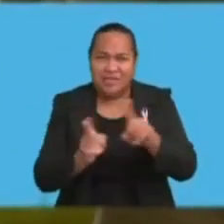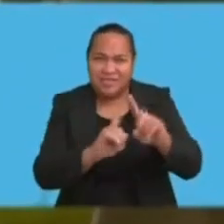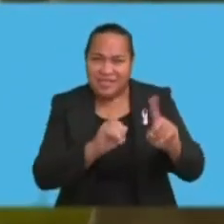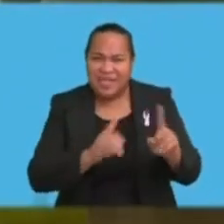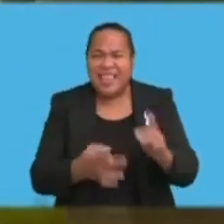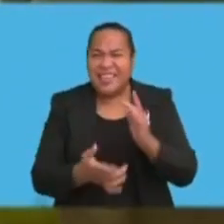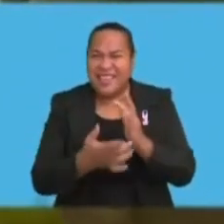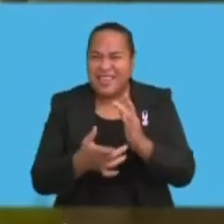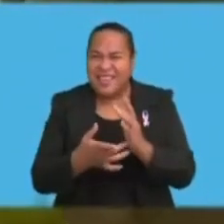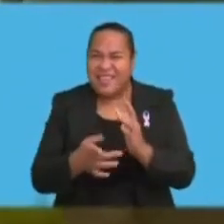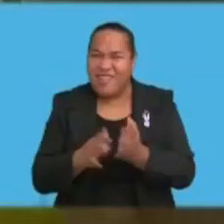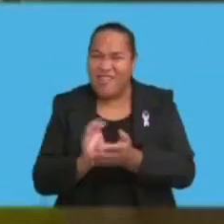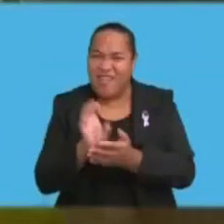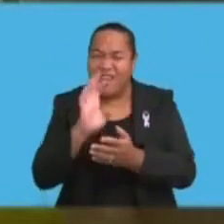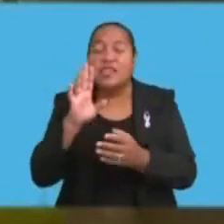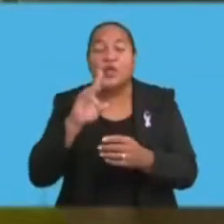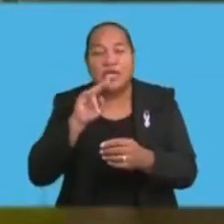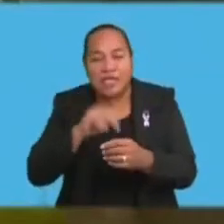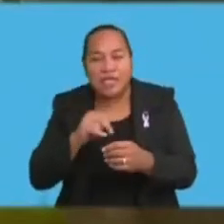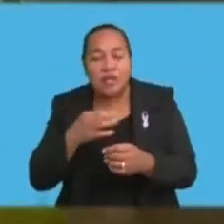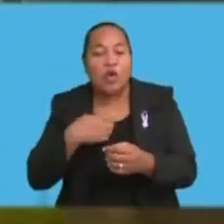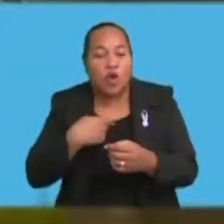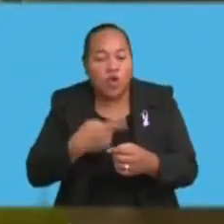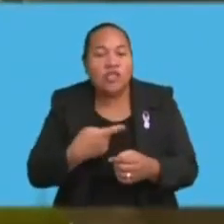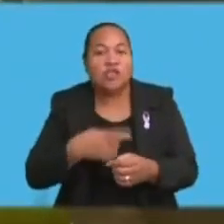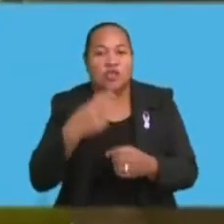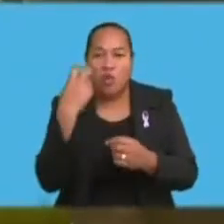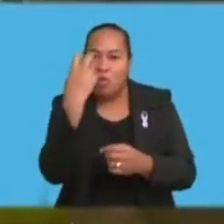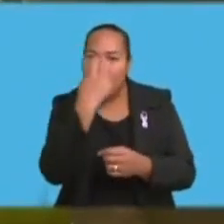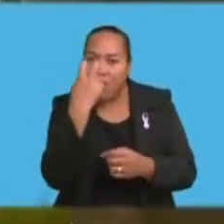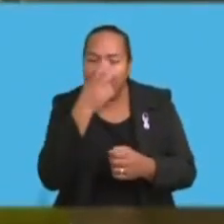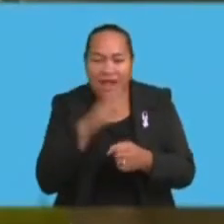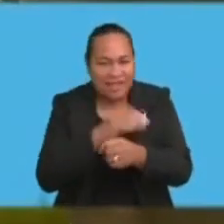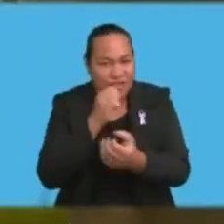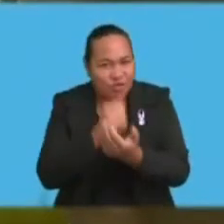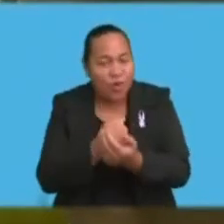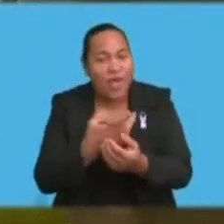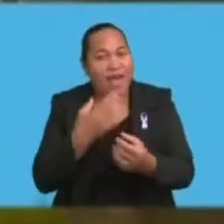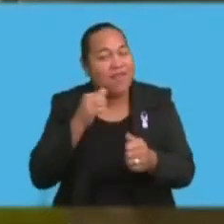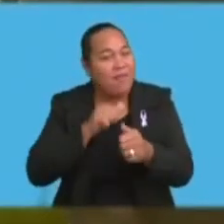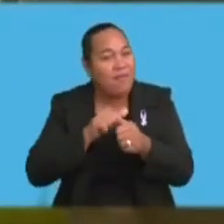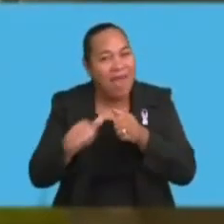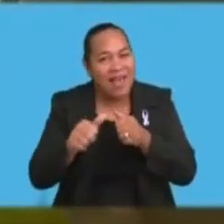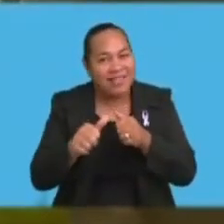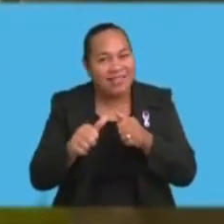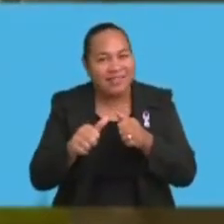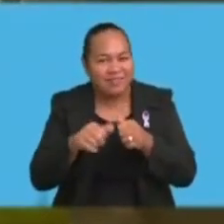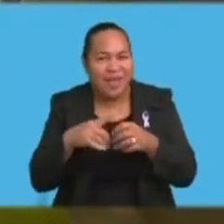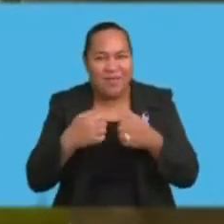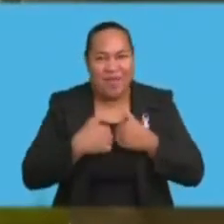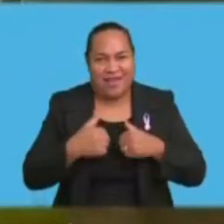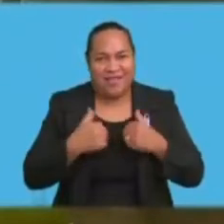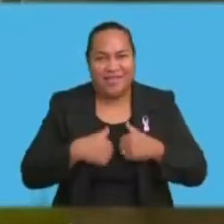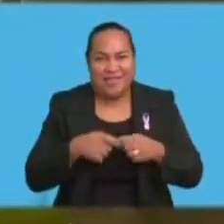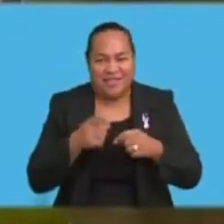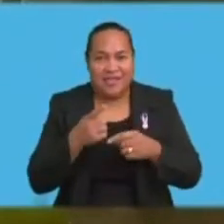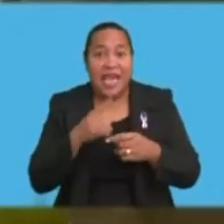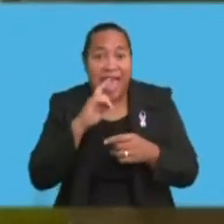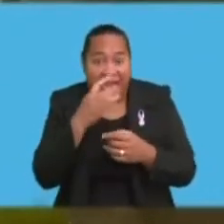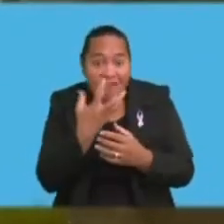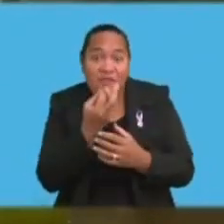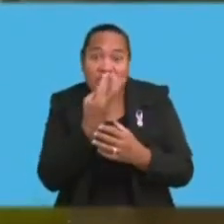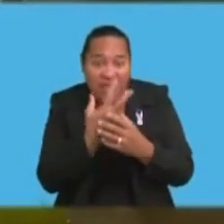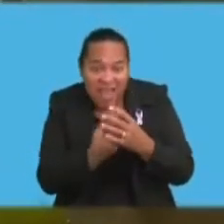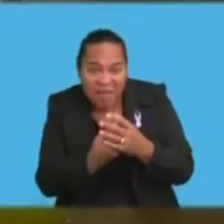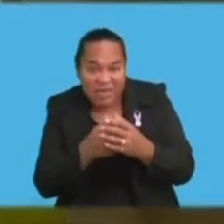this, that we need to constantly monitor and ensure that we have the best practices in place. And should there be any gaps, and